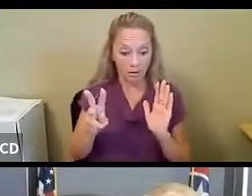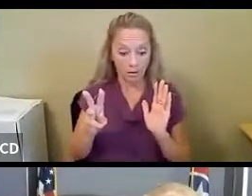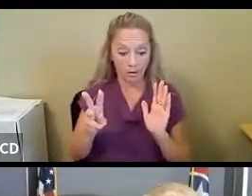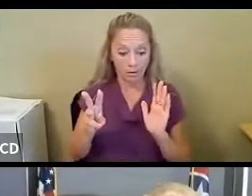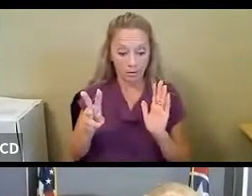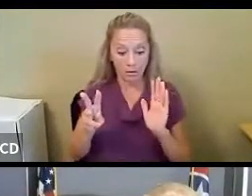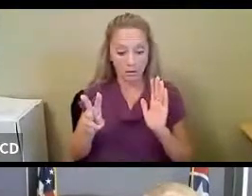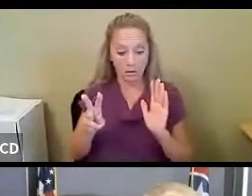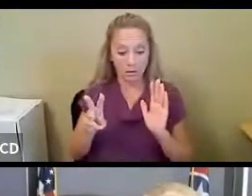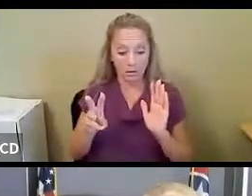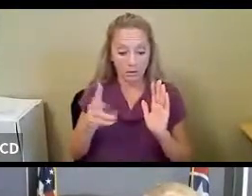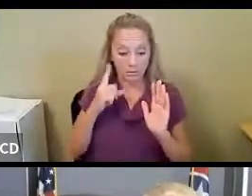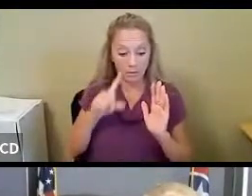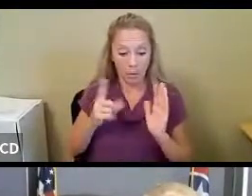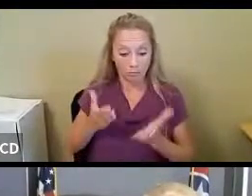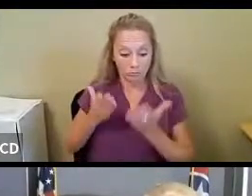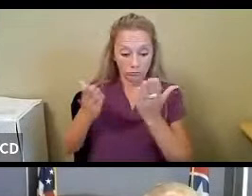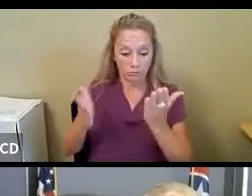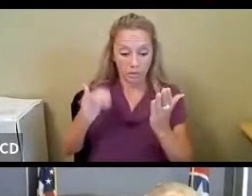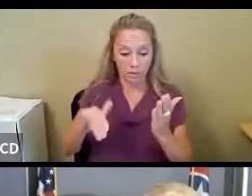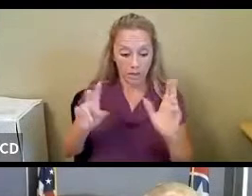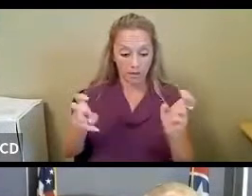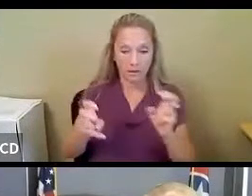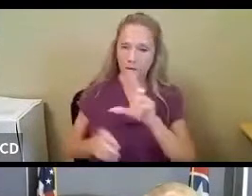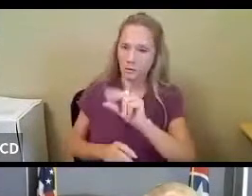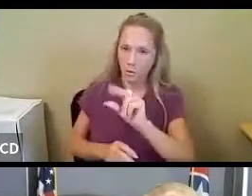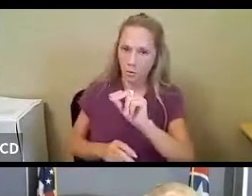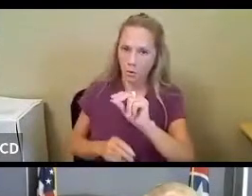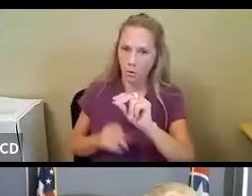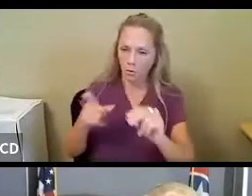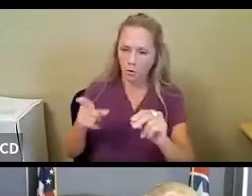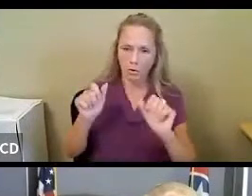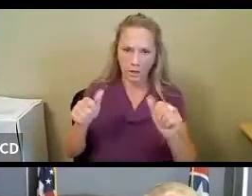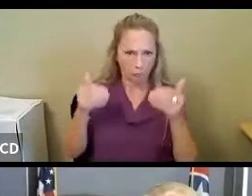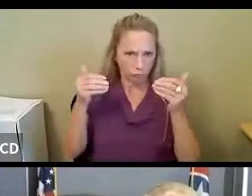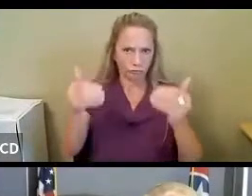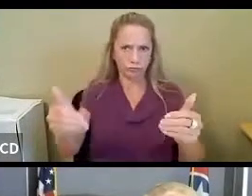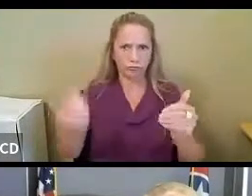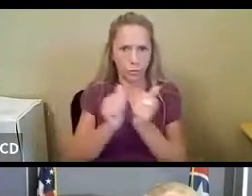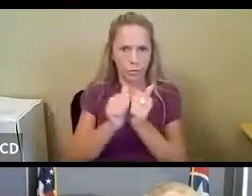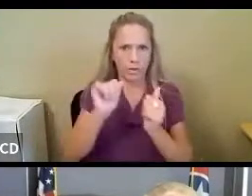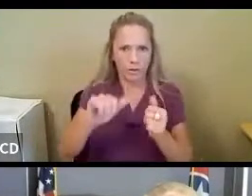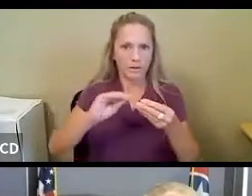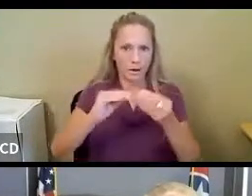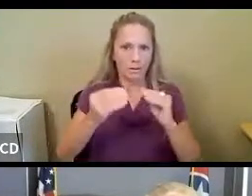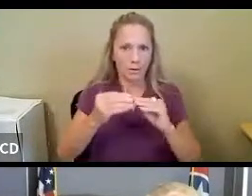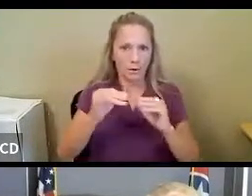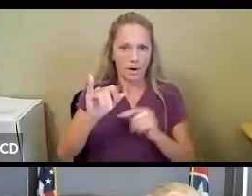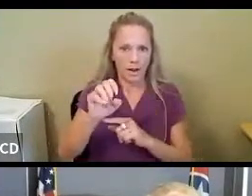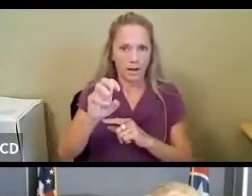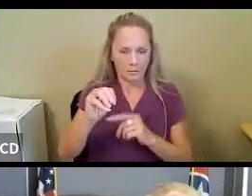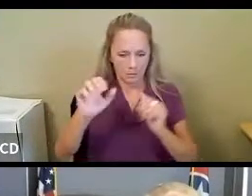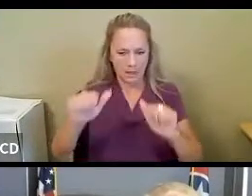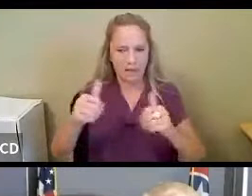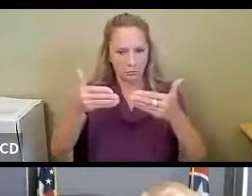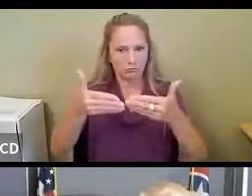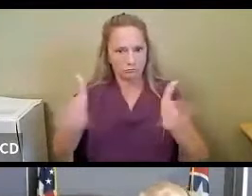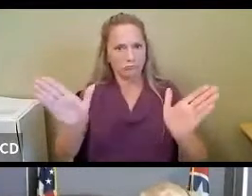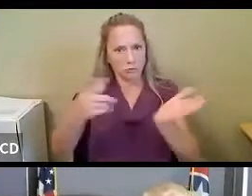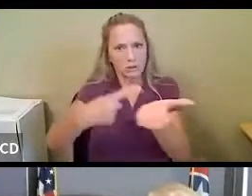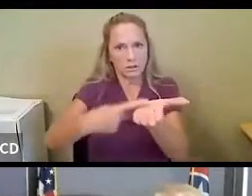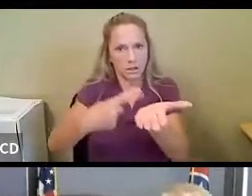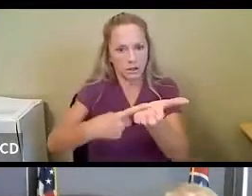answer is no, it is not. So feel free to proceed with the agenda item if you wish to. If you wish